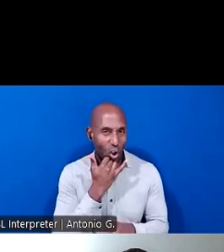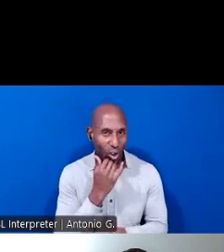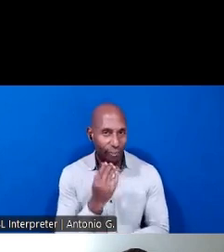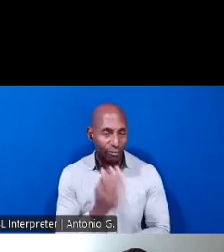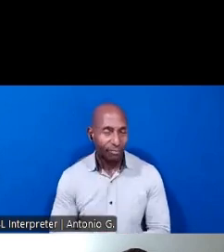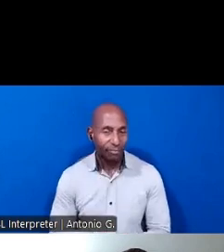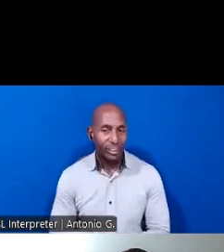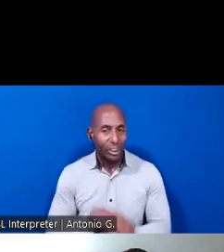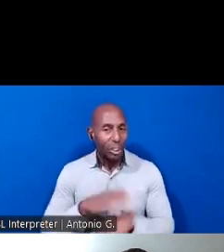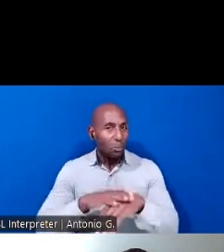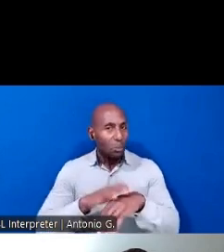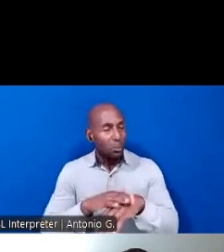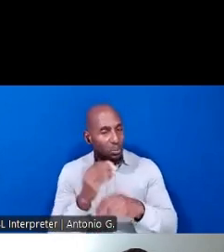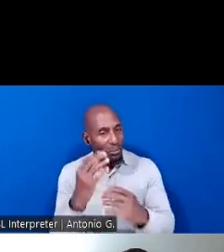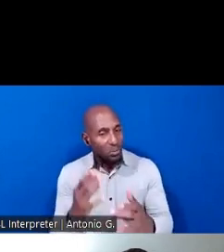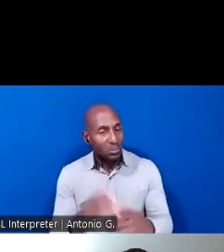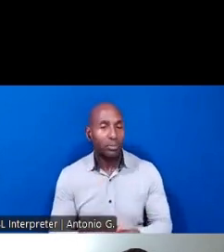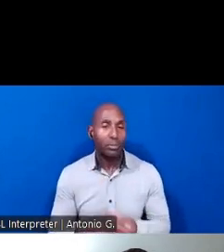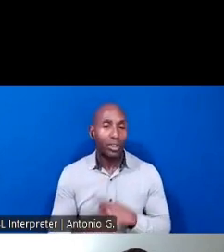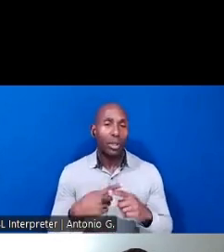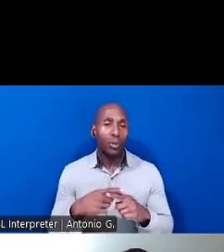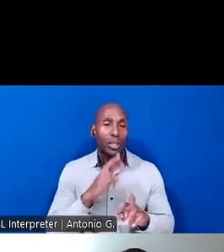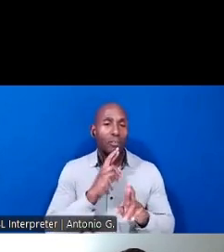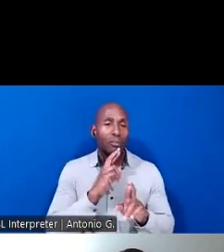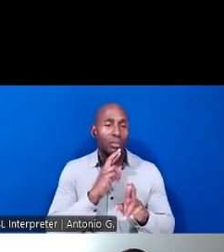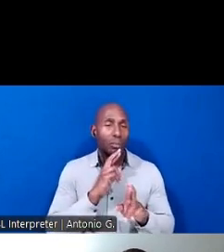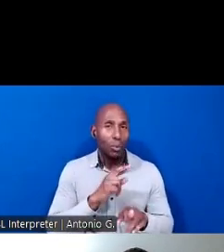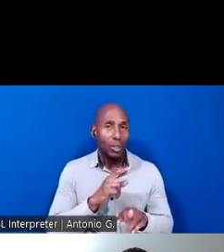out for that when you're reporting in the staff section.